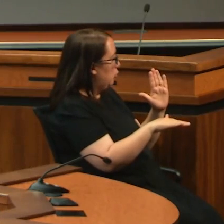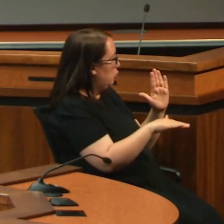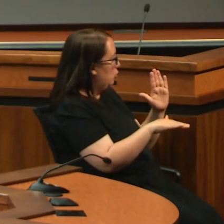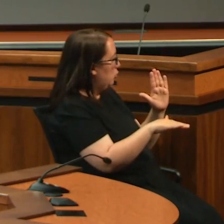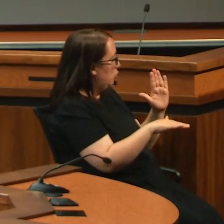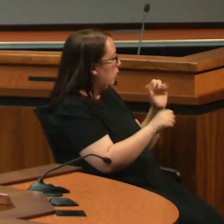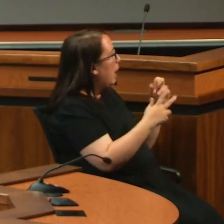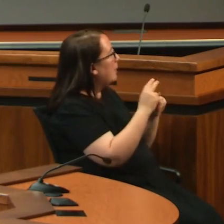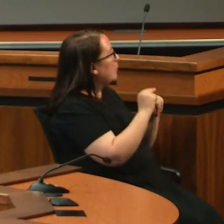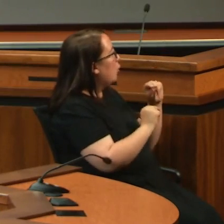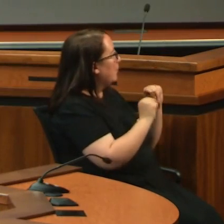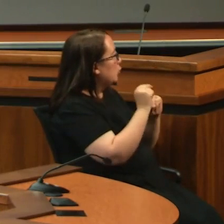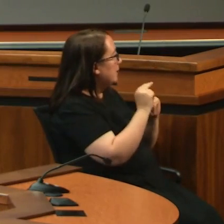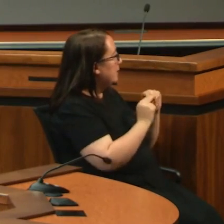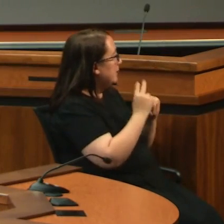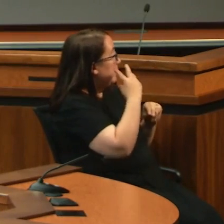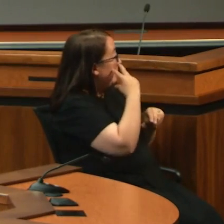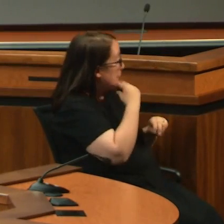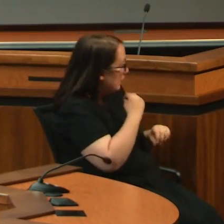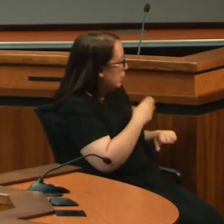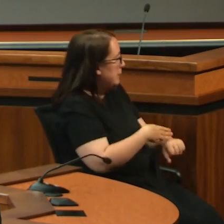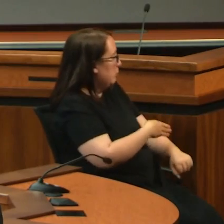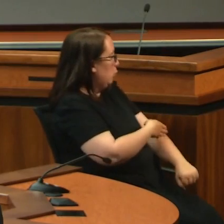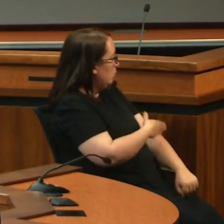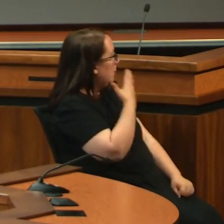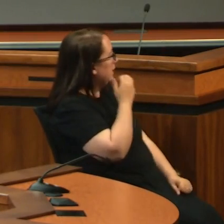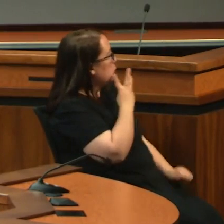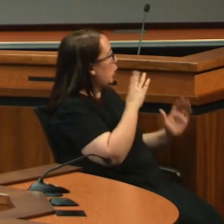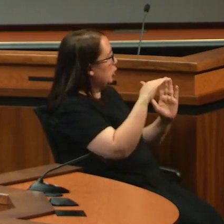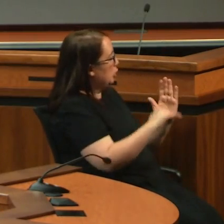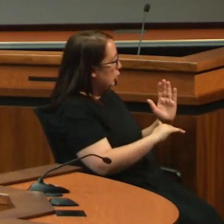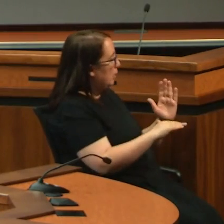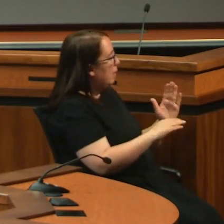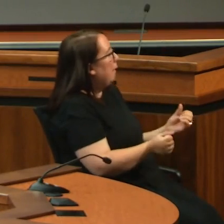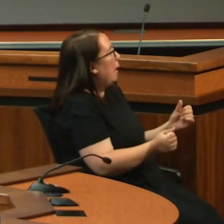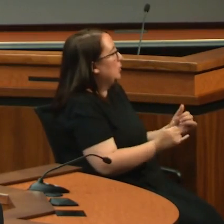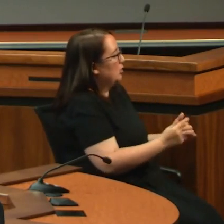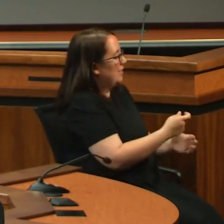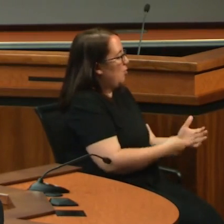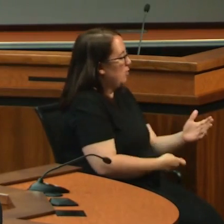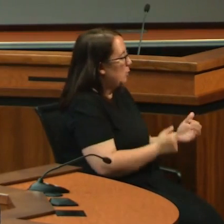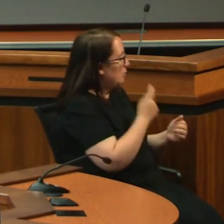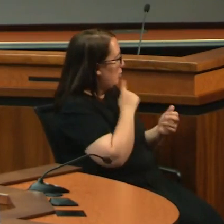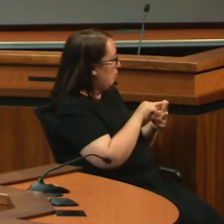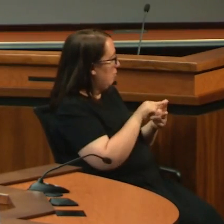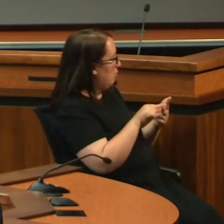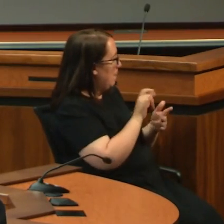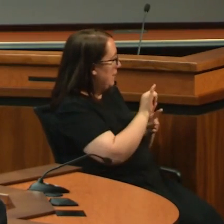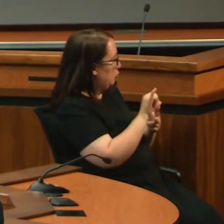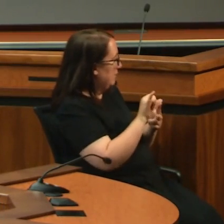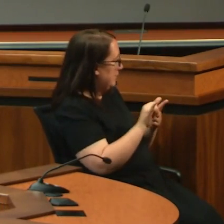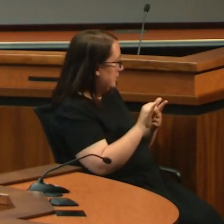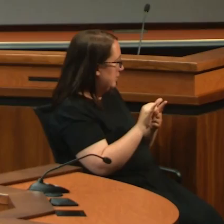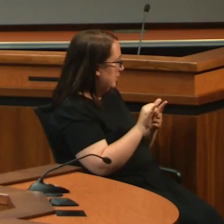properties experience that improvement, and how much does it cost? I mean, those are metrics. So, it can also be